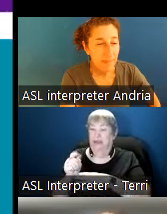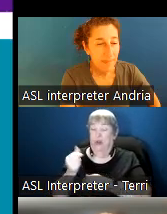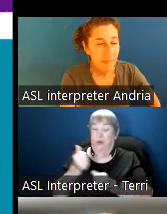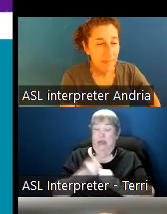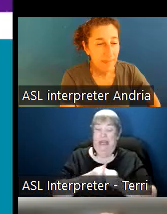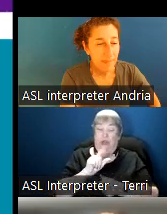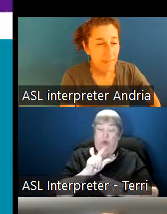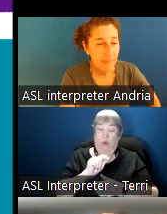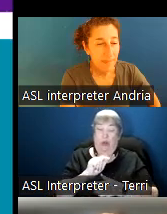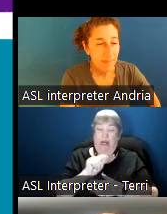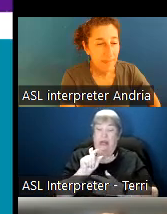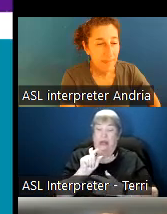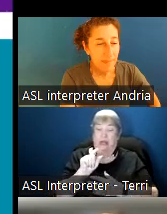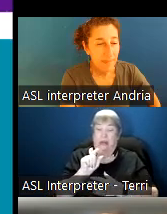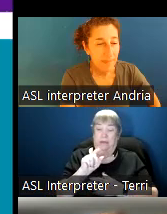experienced physical violence.